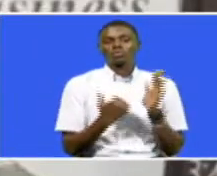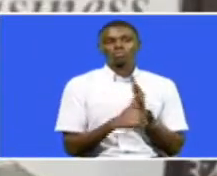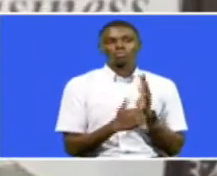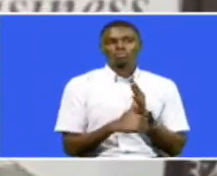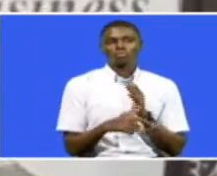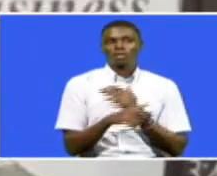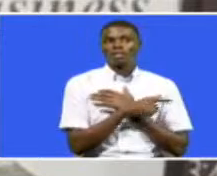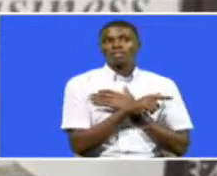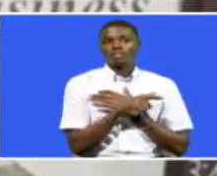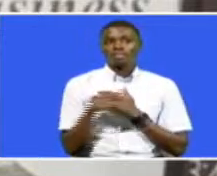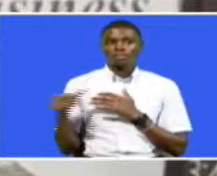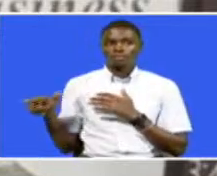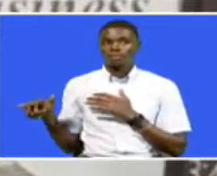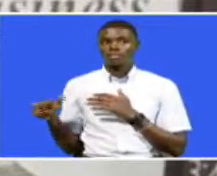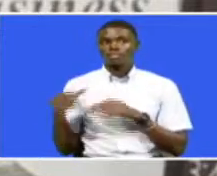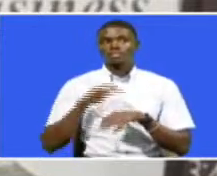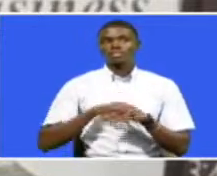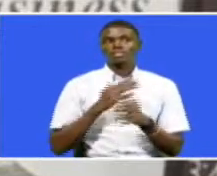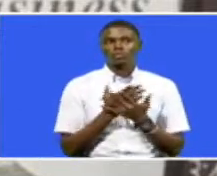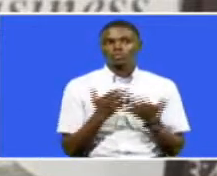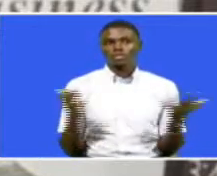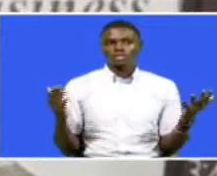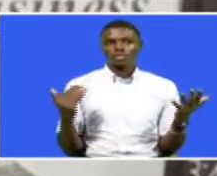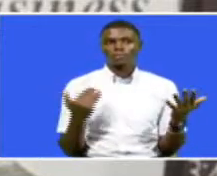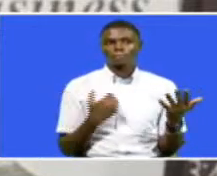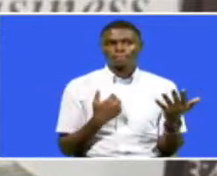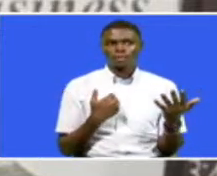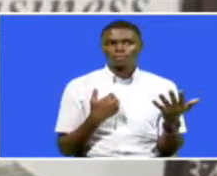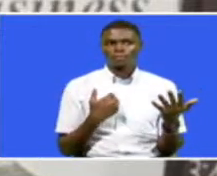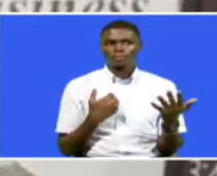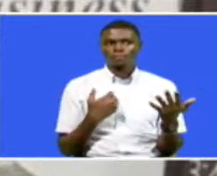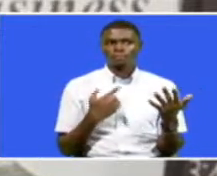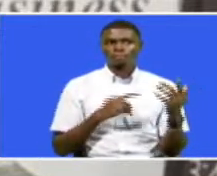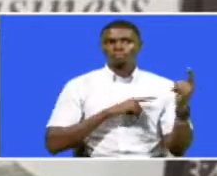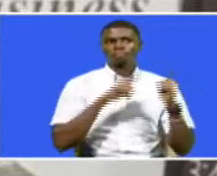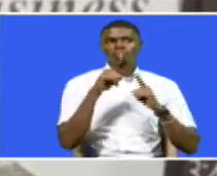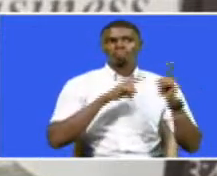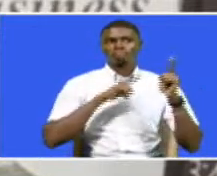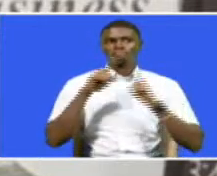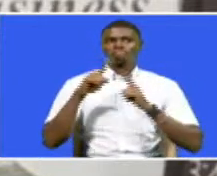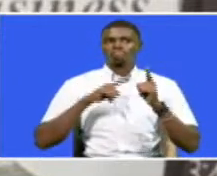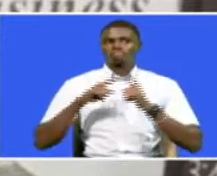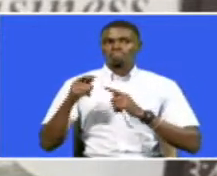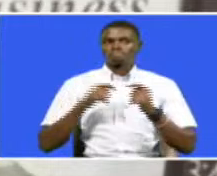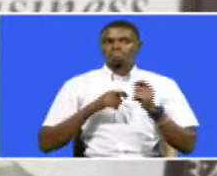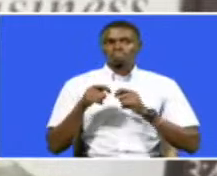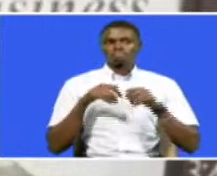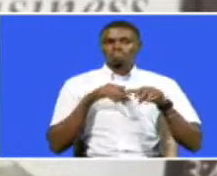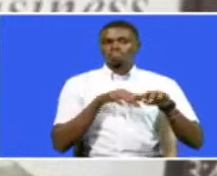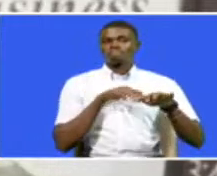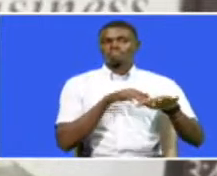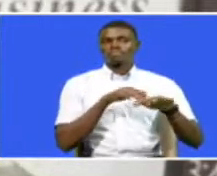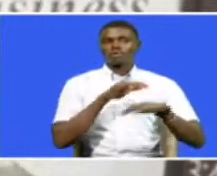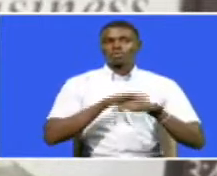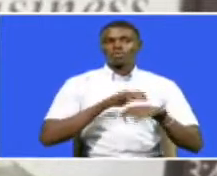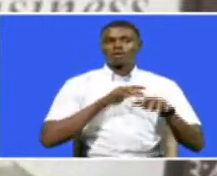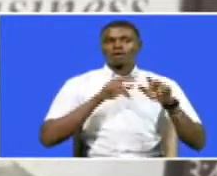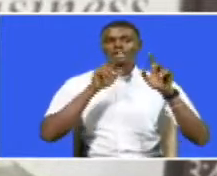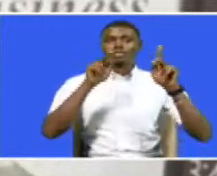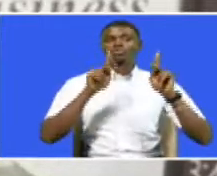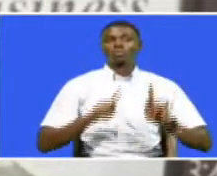This has also been a good thing. It has reduced the traffic, the trailer traffic on